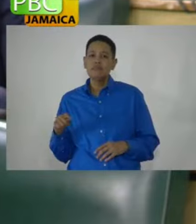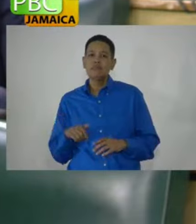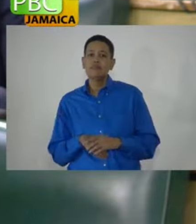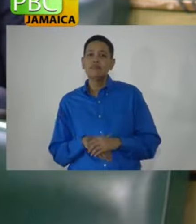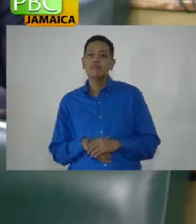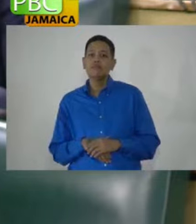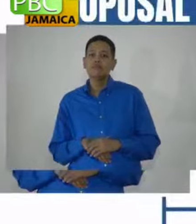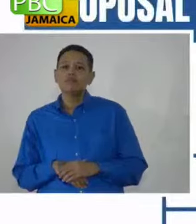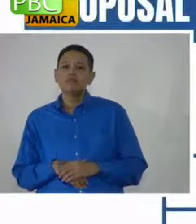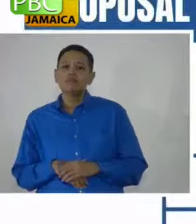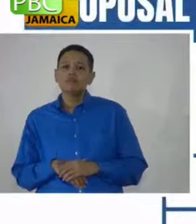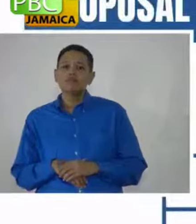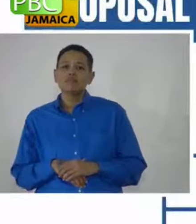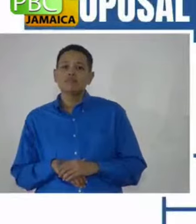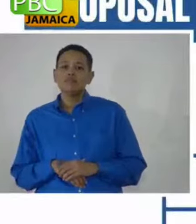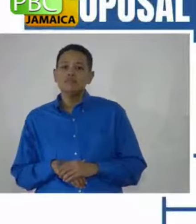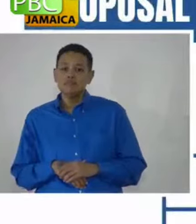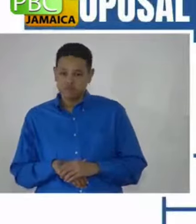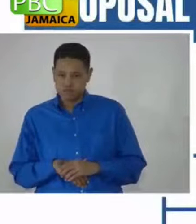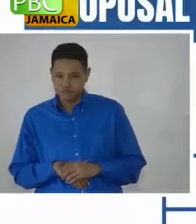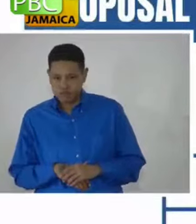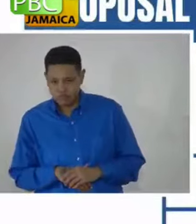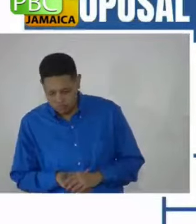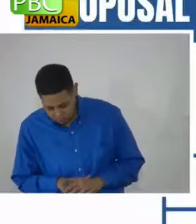so Madam Speaker,